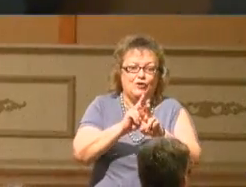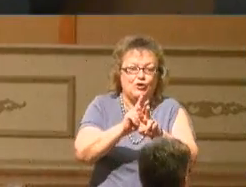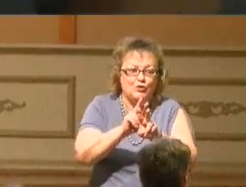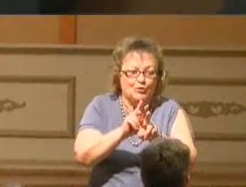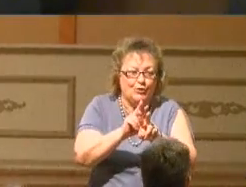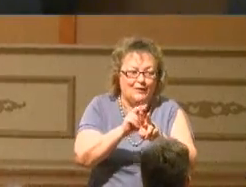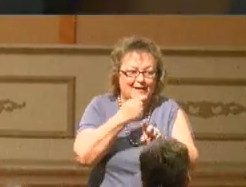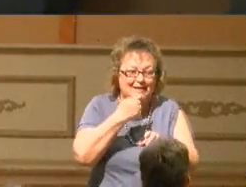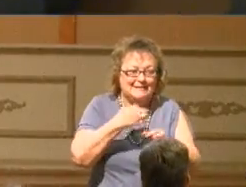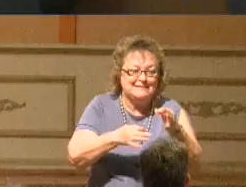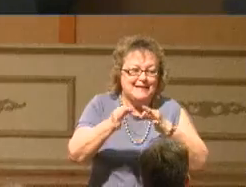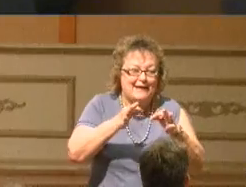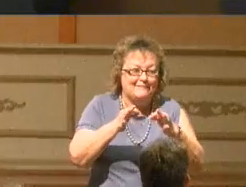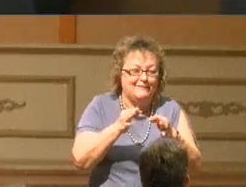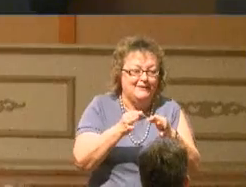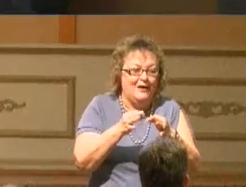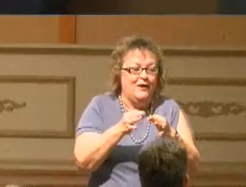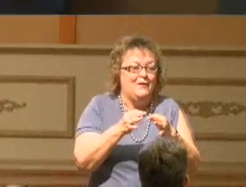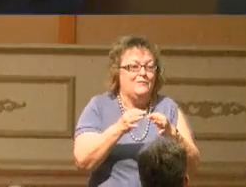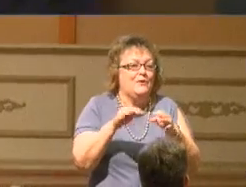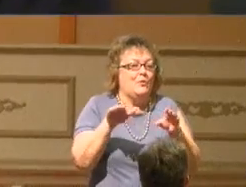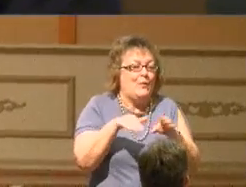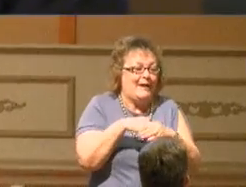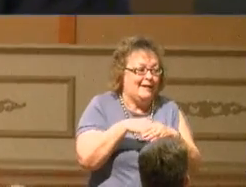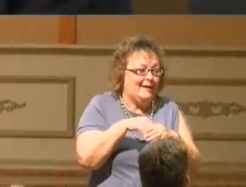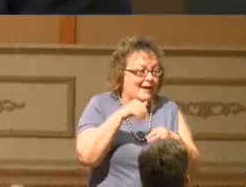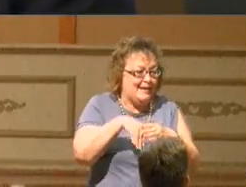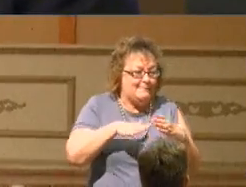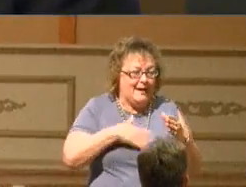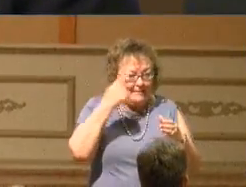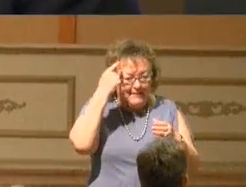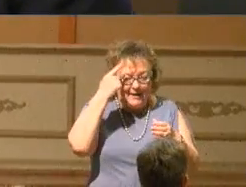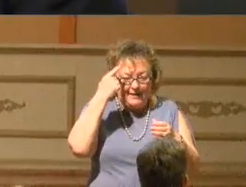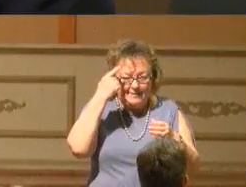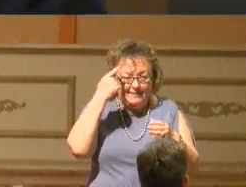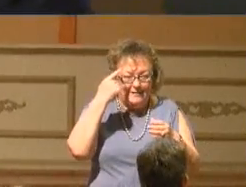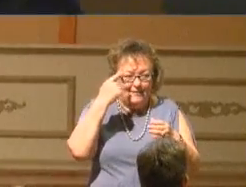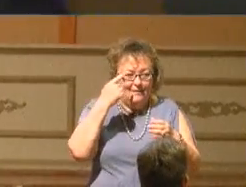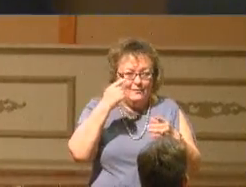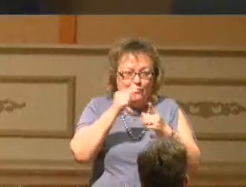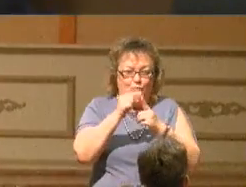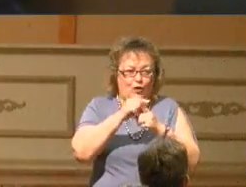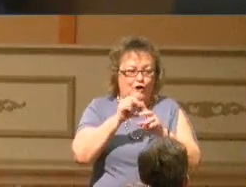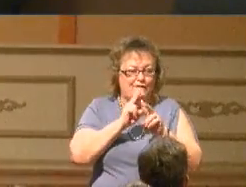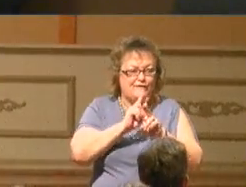wedding." In my mind, somehow funeral comes up.